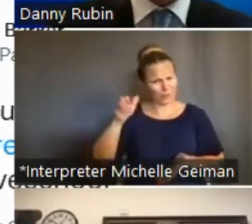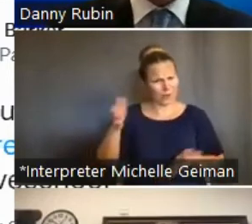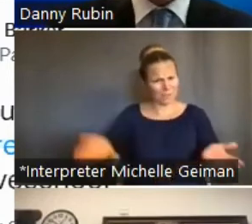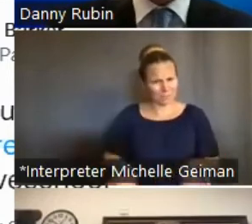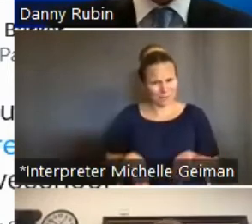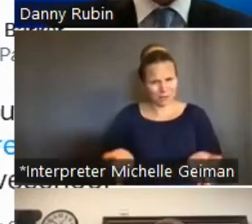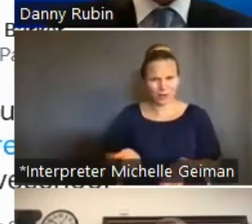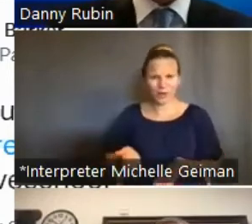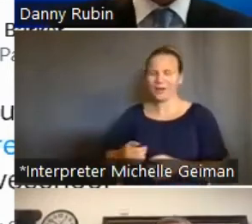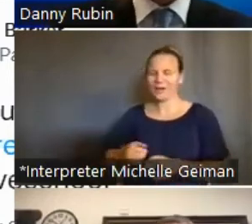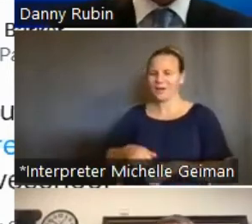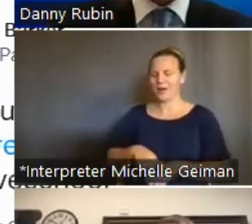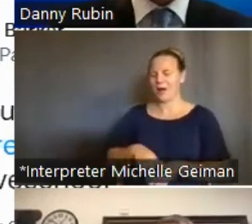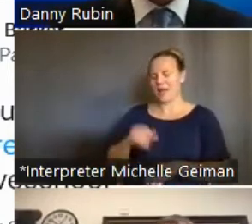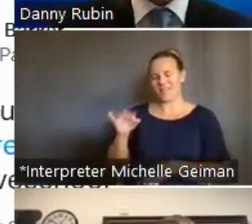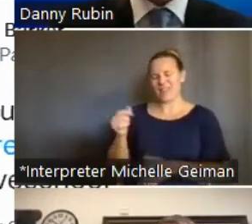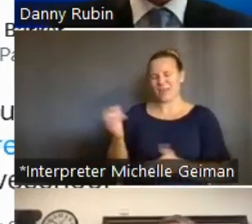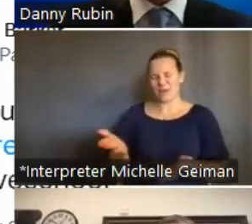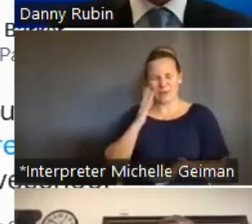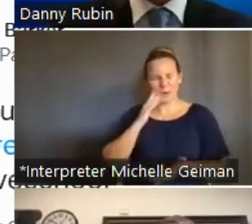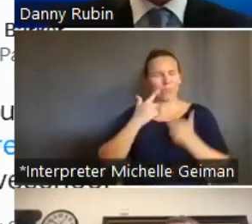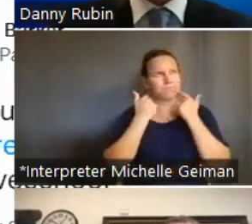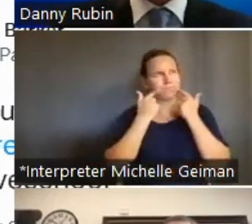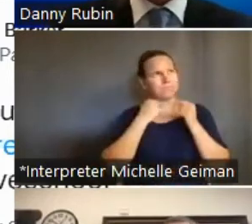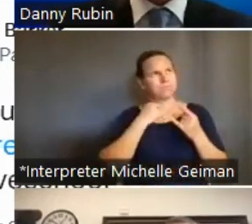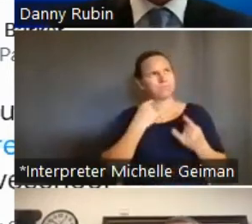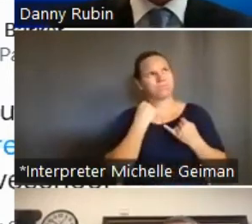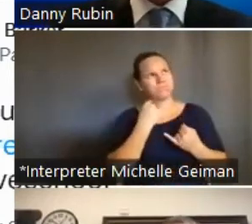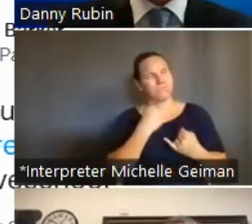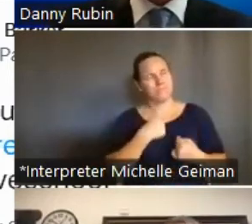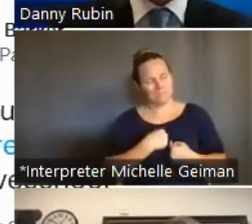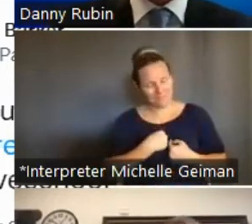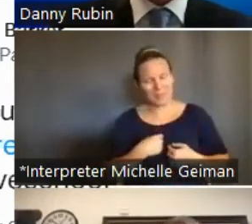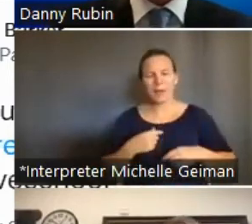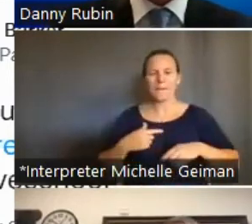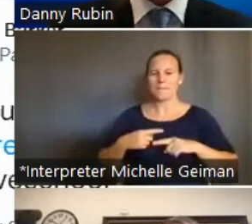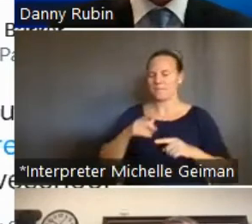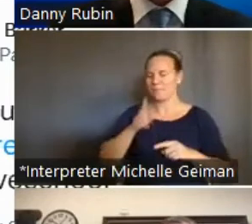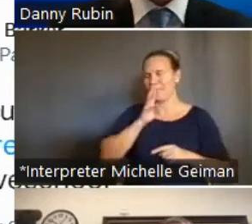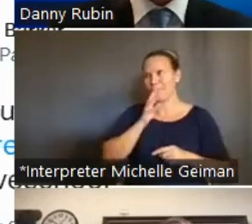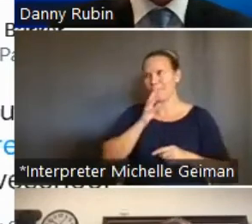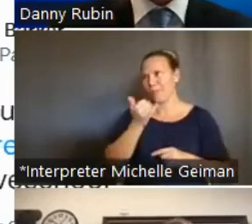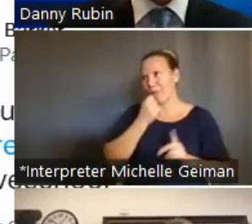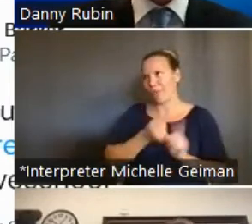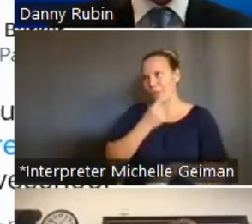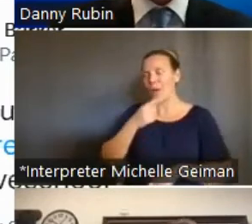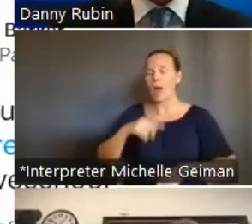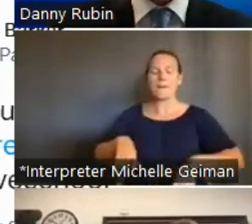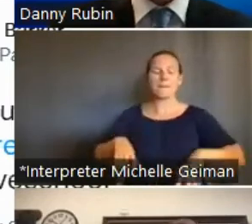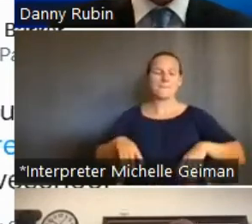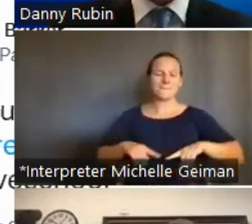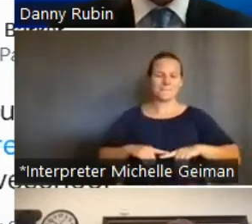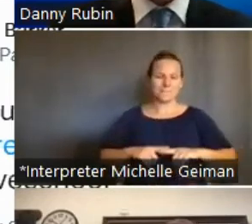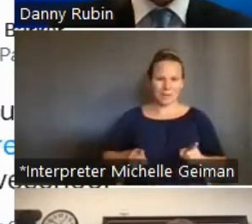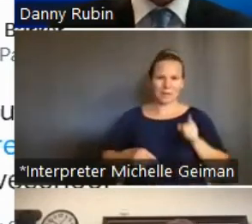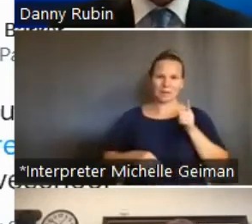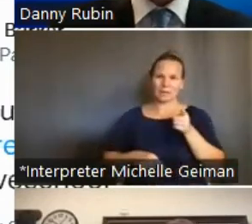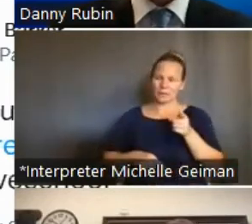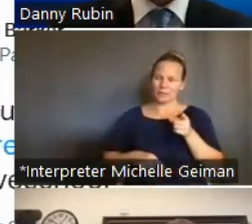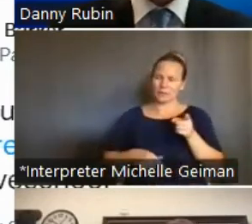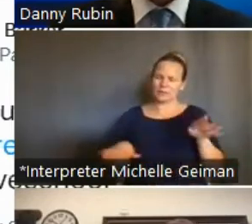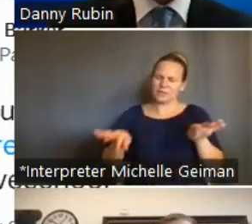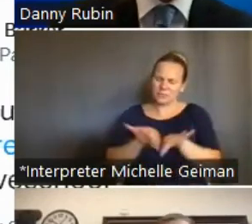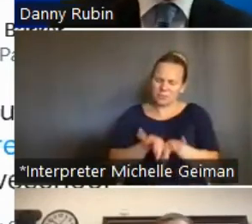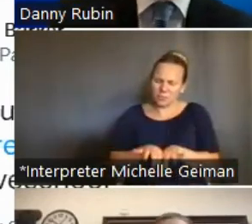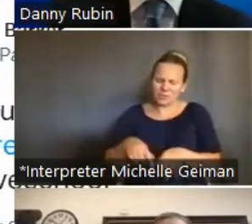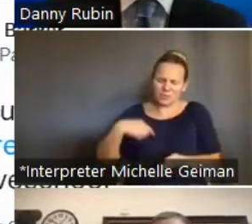us in this school to to help students and our kids, be connected to their